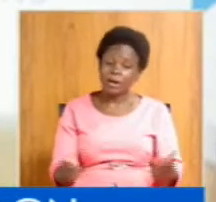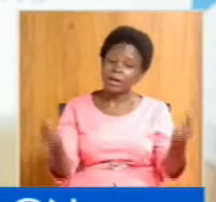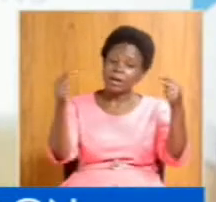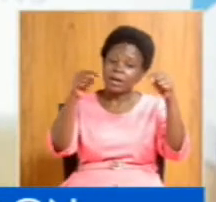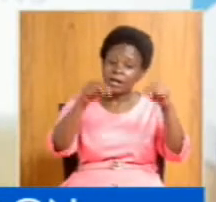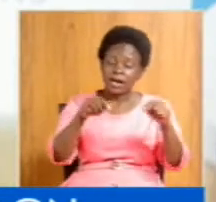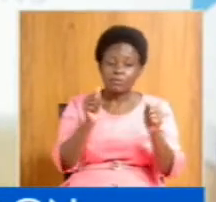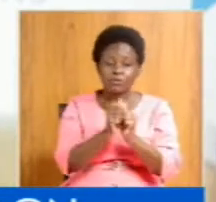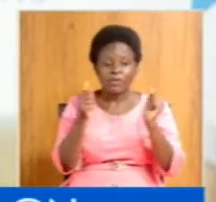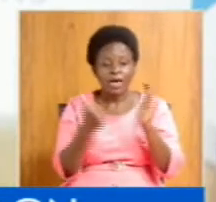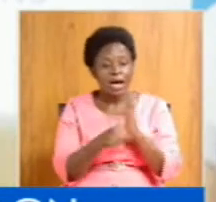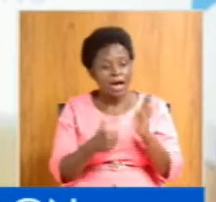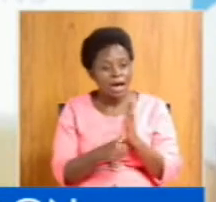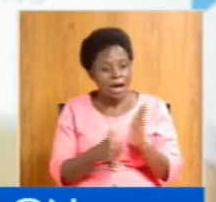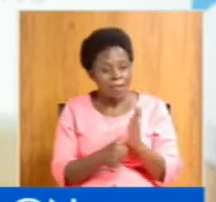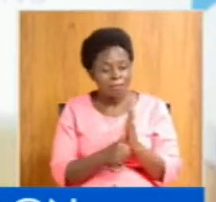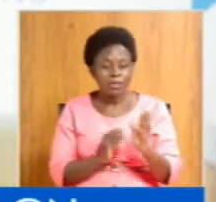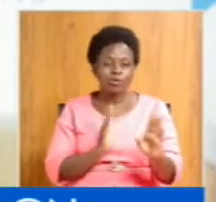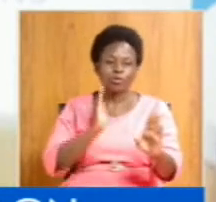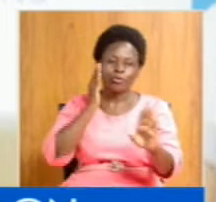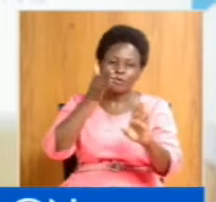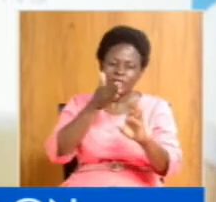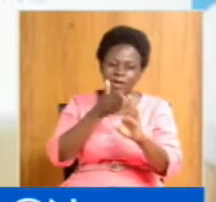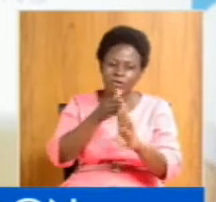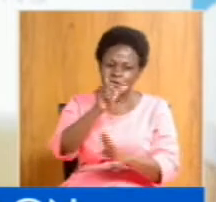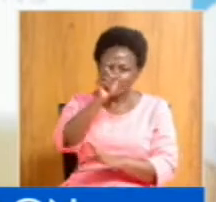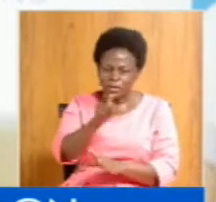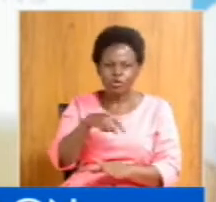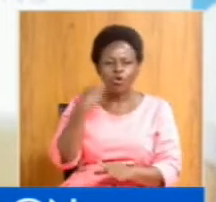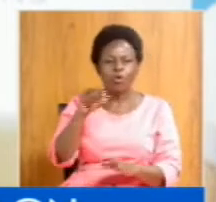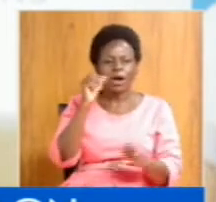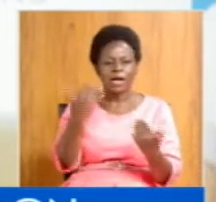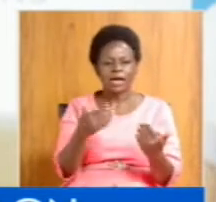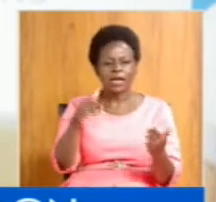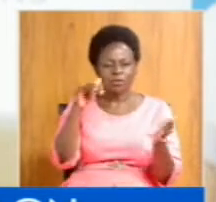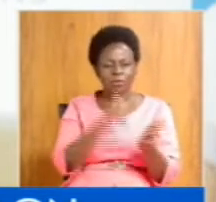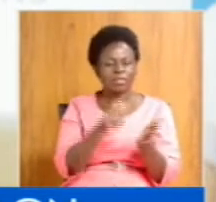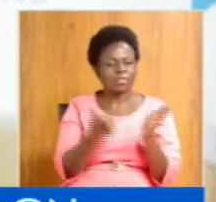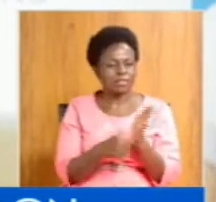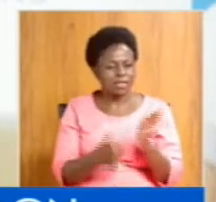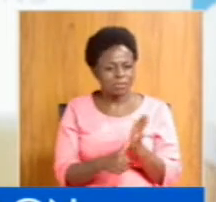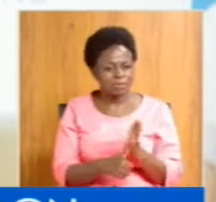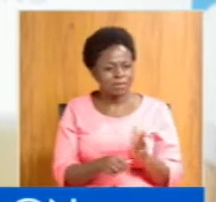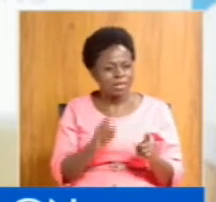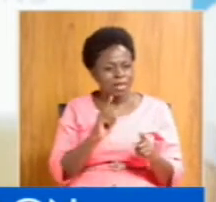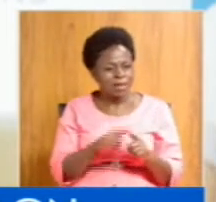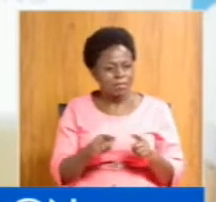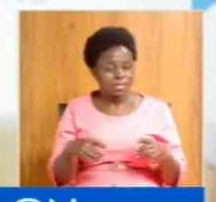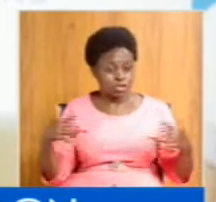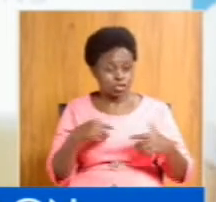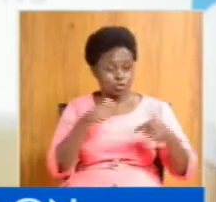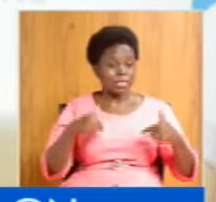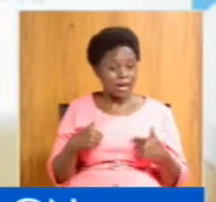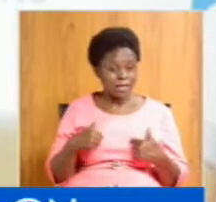a problem, we refer you to that very person who can handle that problem. But it shocks